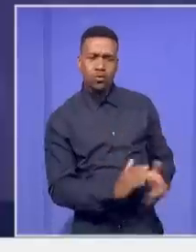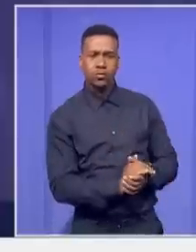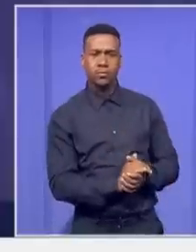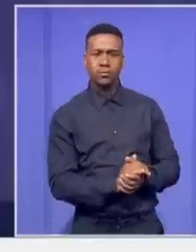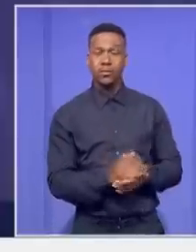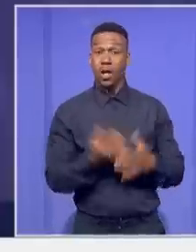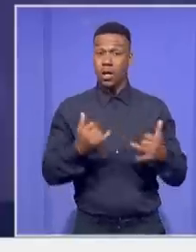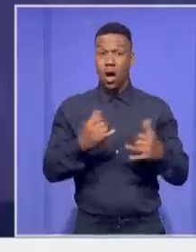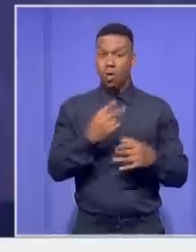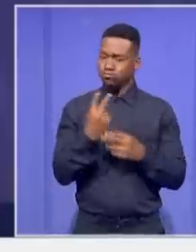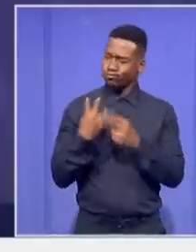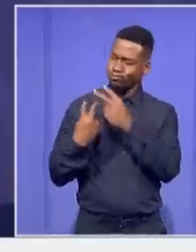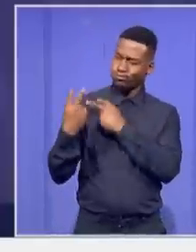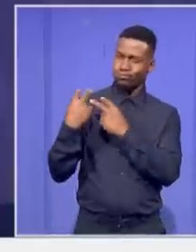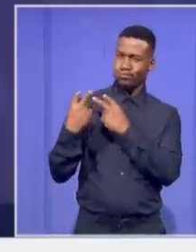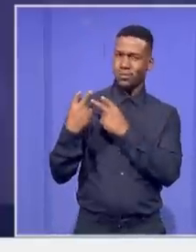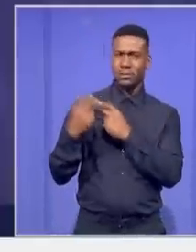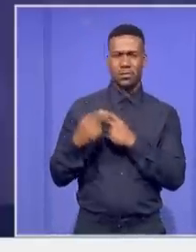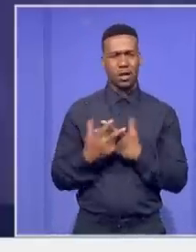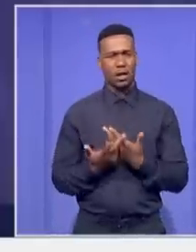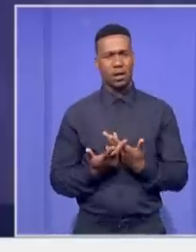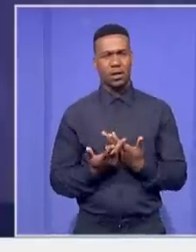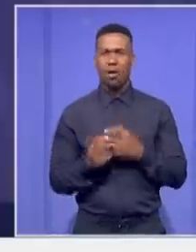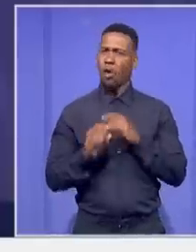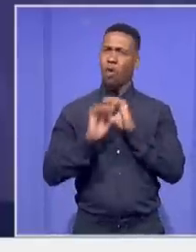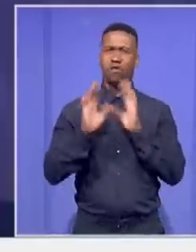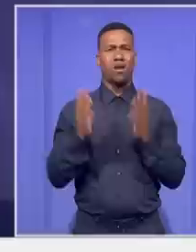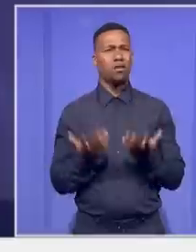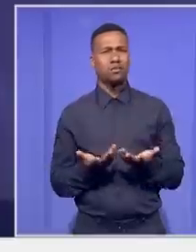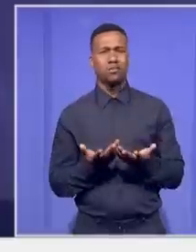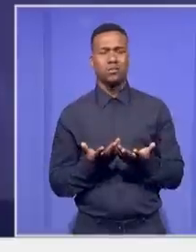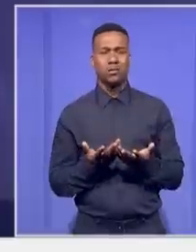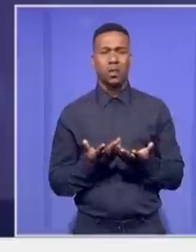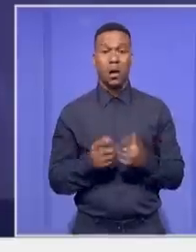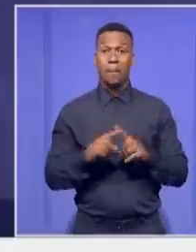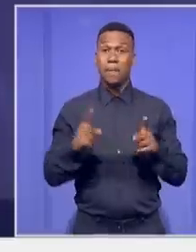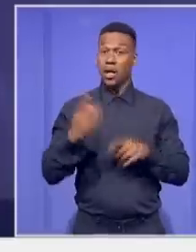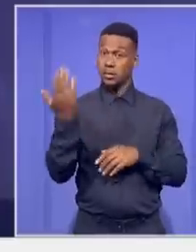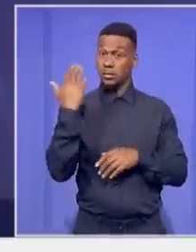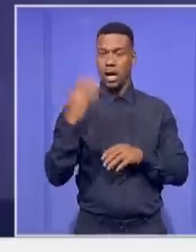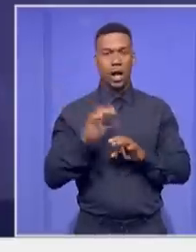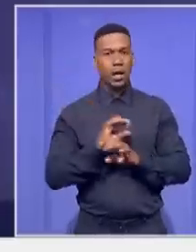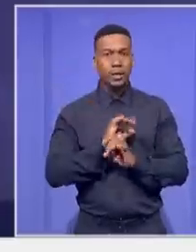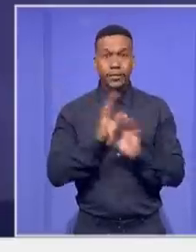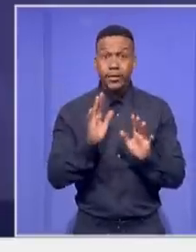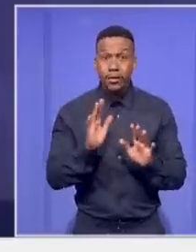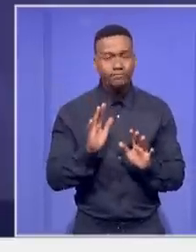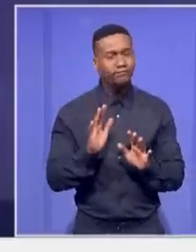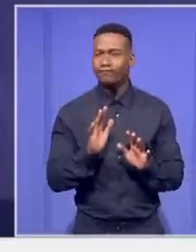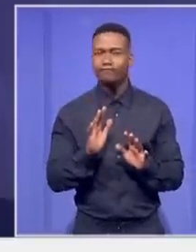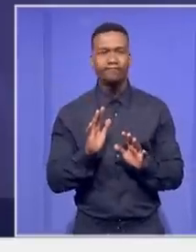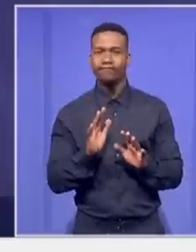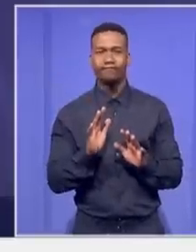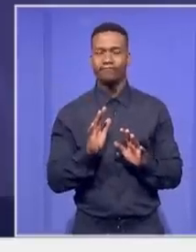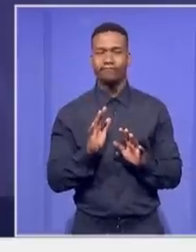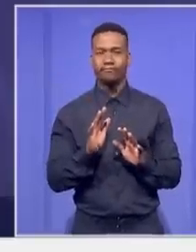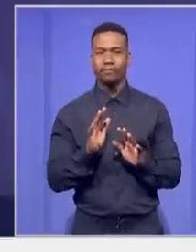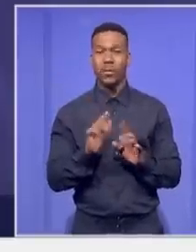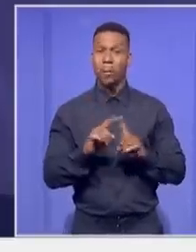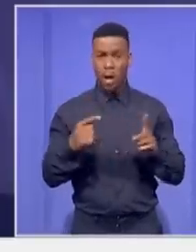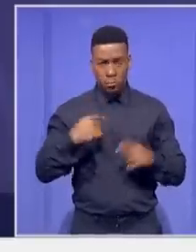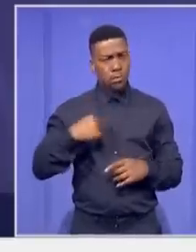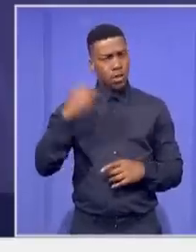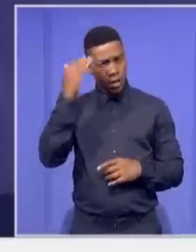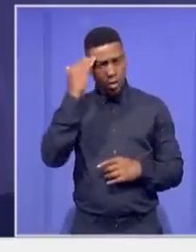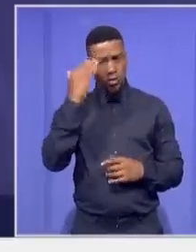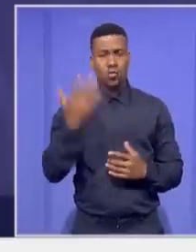obvious. But at the time, it wasn't so clear-cut for everybody. But I knew, and